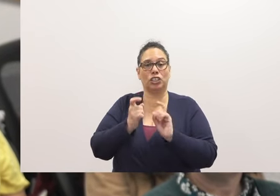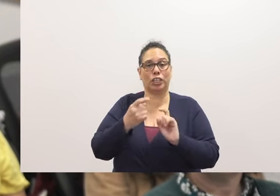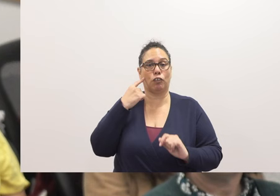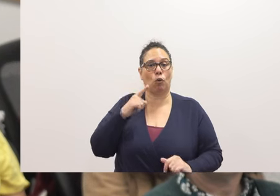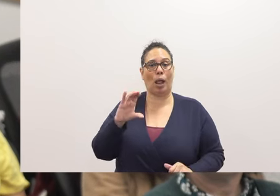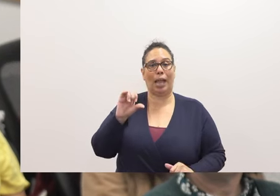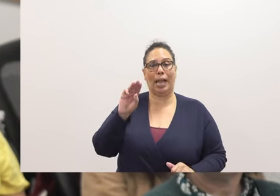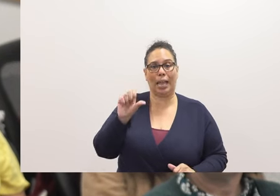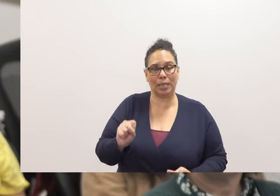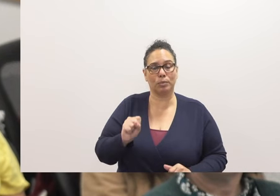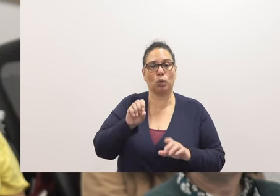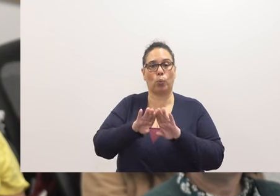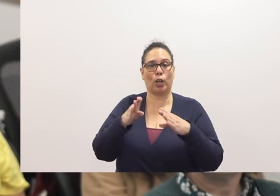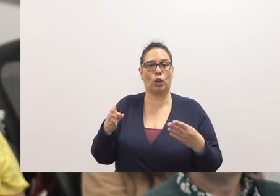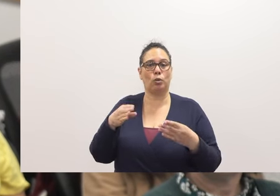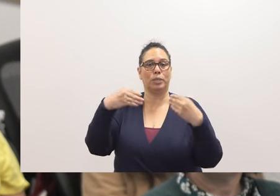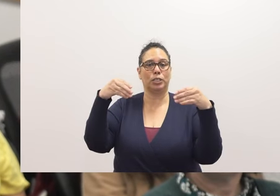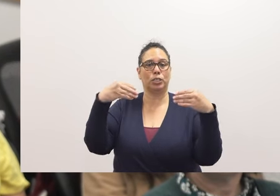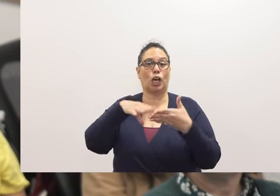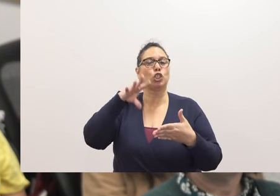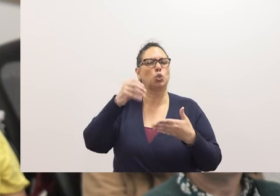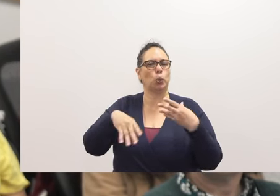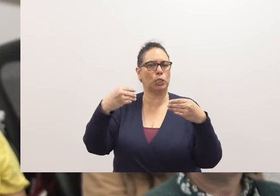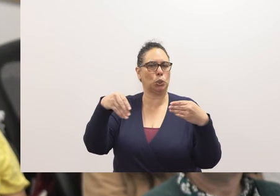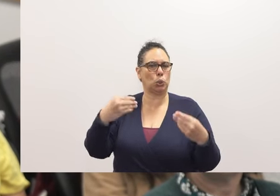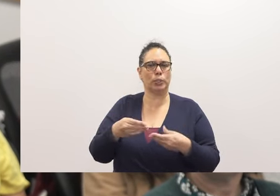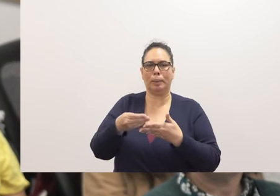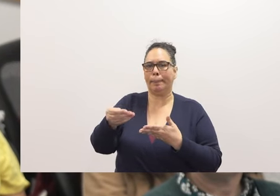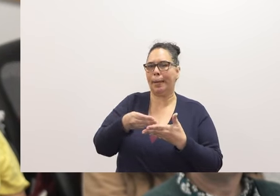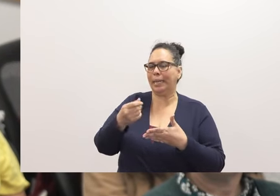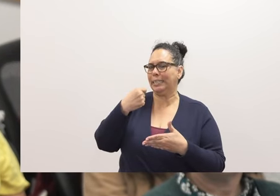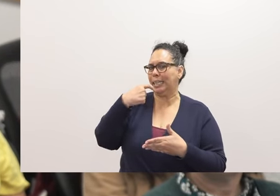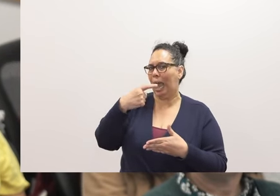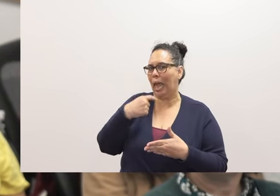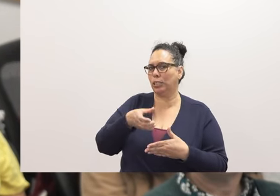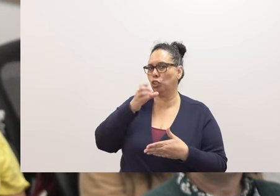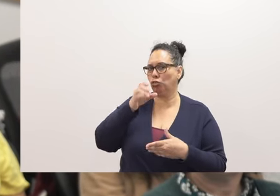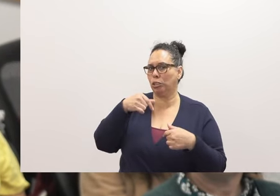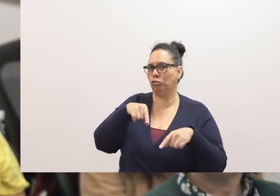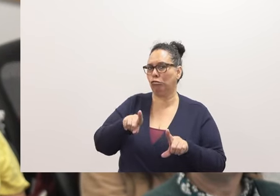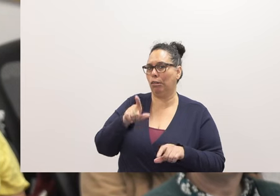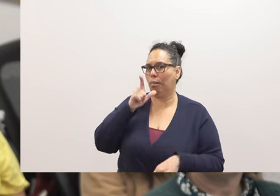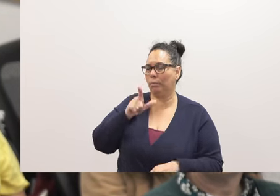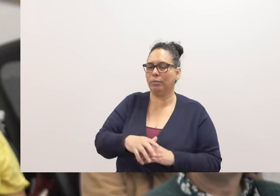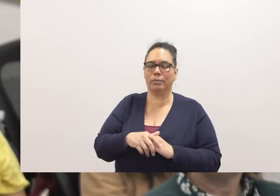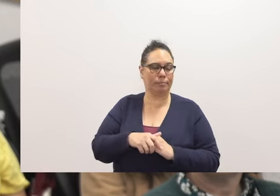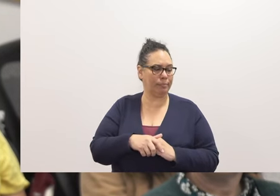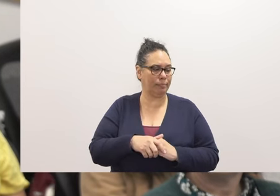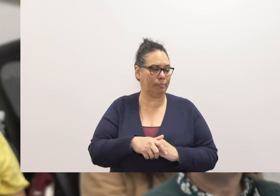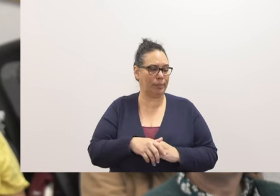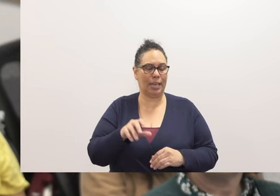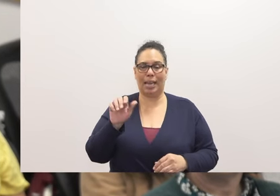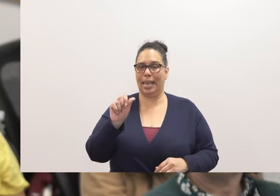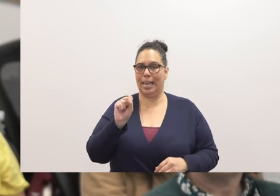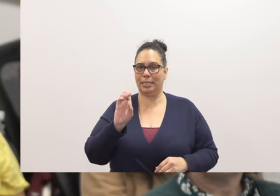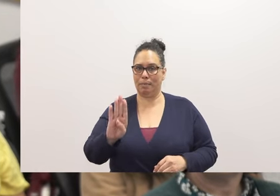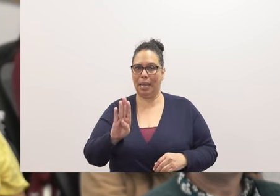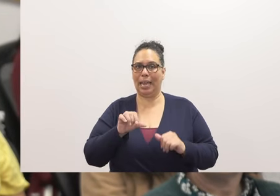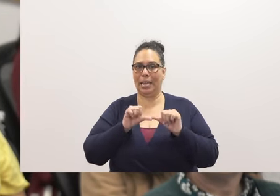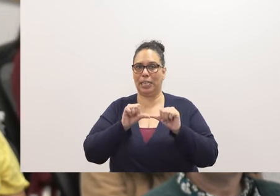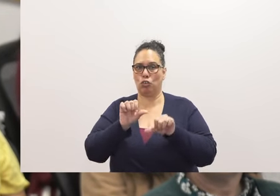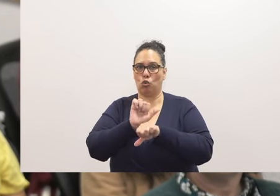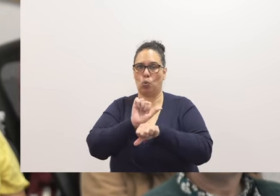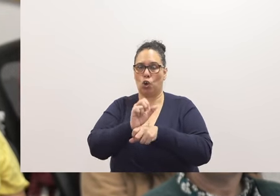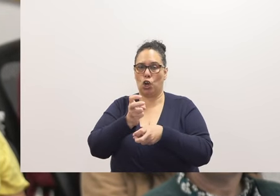we also opened a student store for our students to purchase any snacks or drinks during lunch. Our ASB continues to work hard in